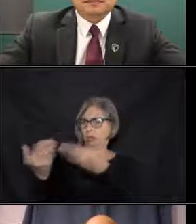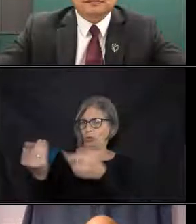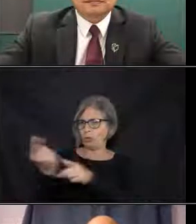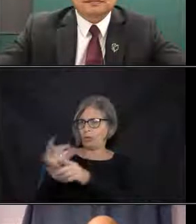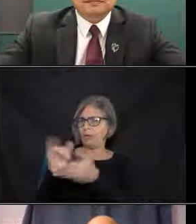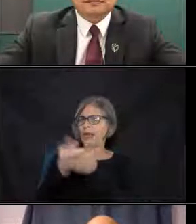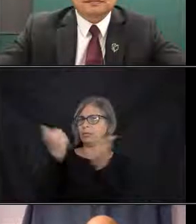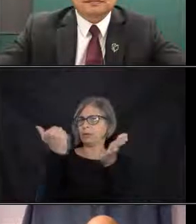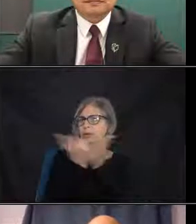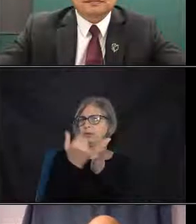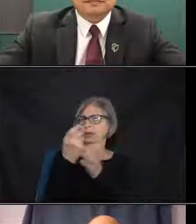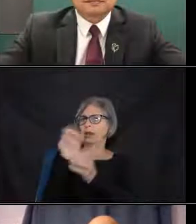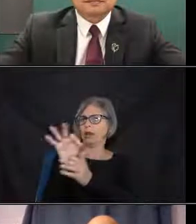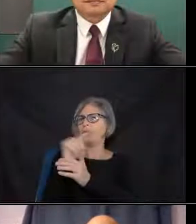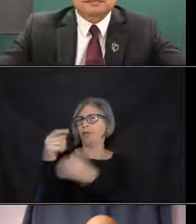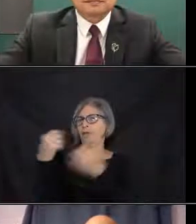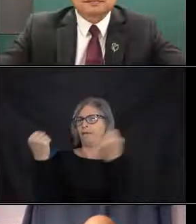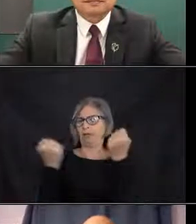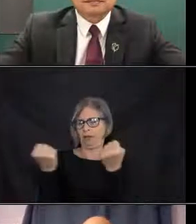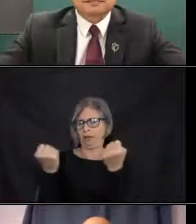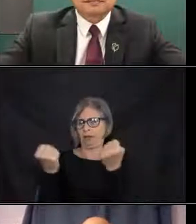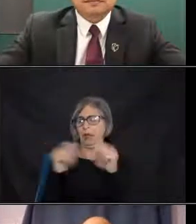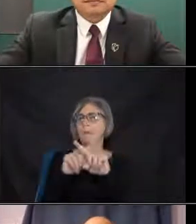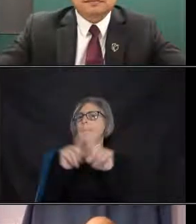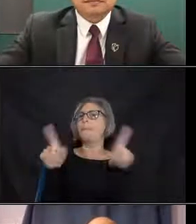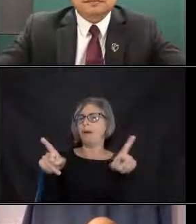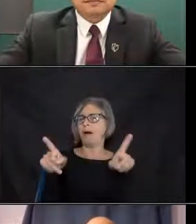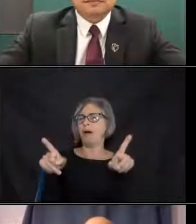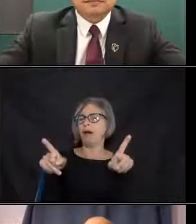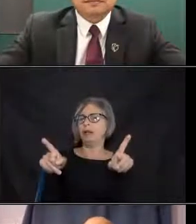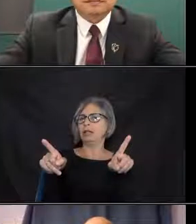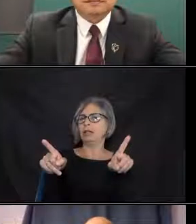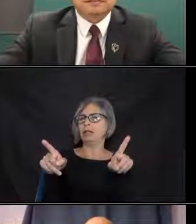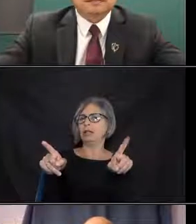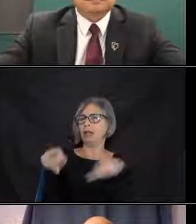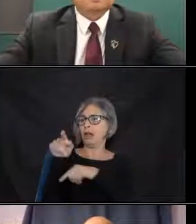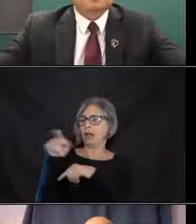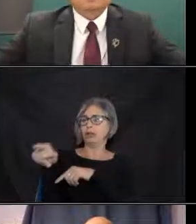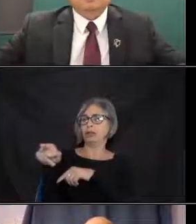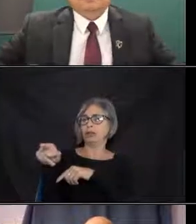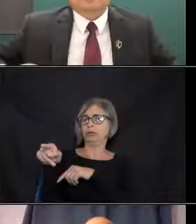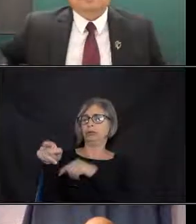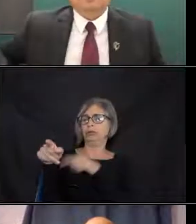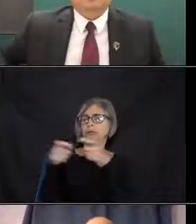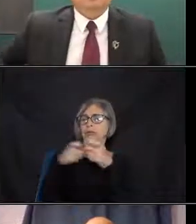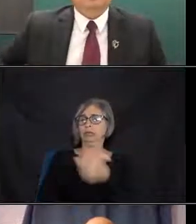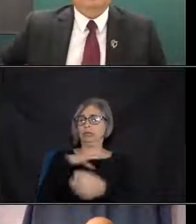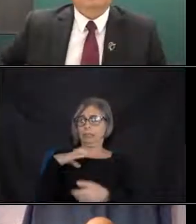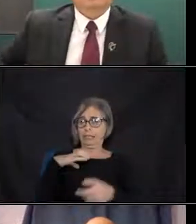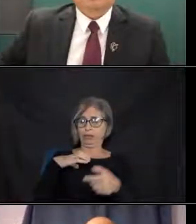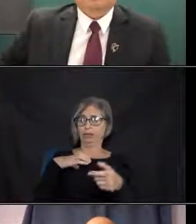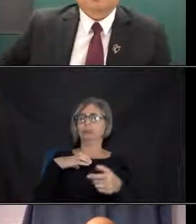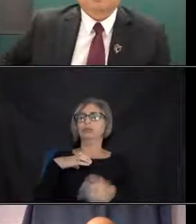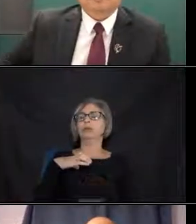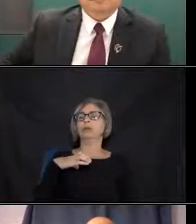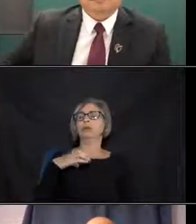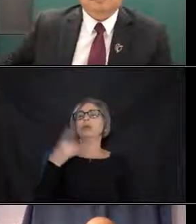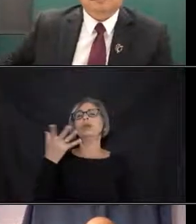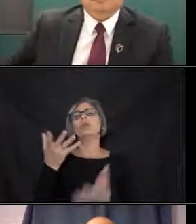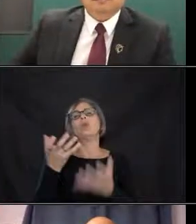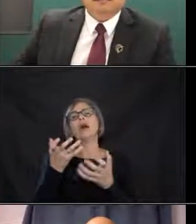approval of the vehicles. However, based upon the directions of the City Commission, we would like